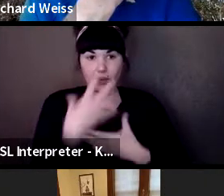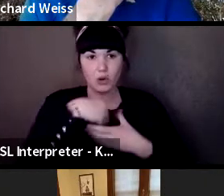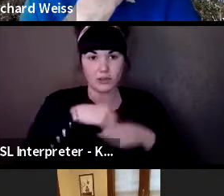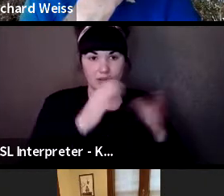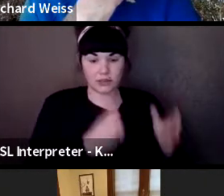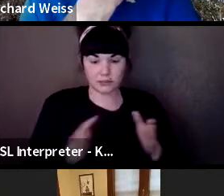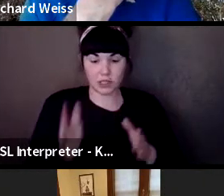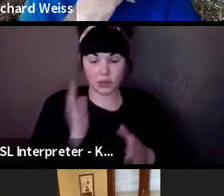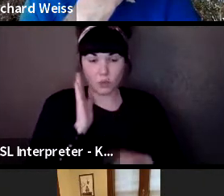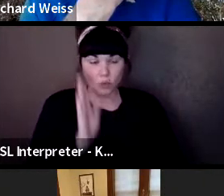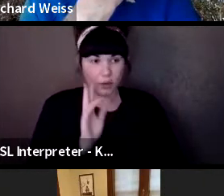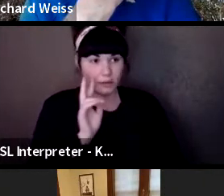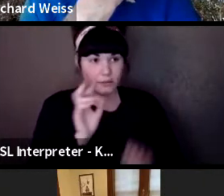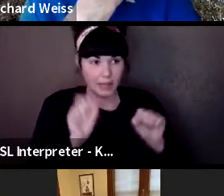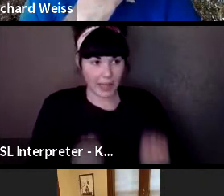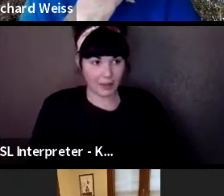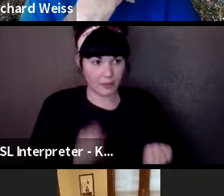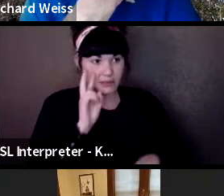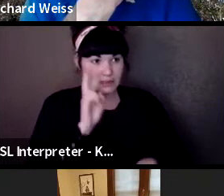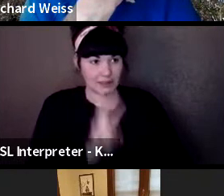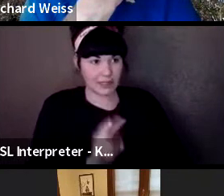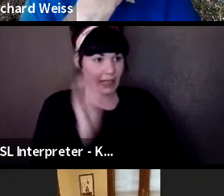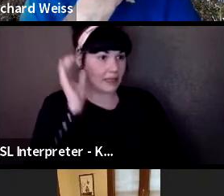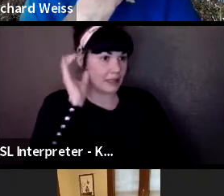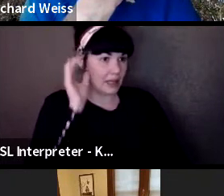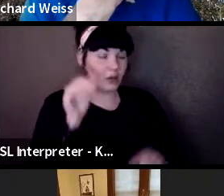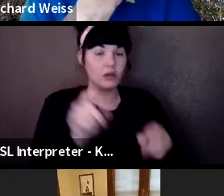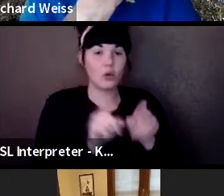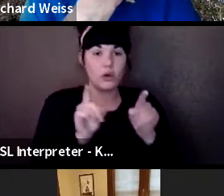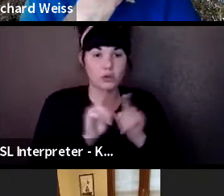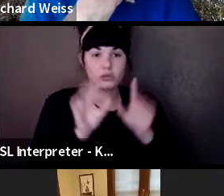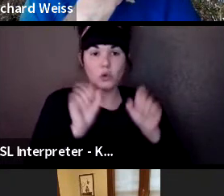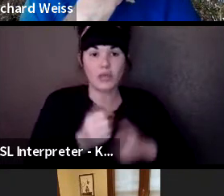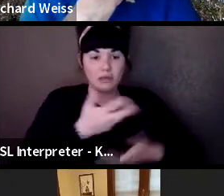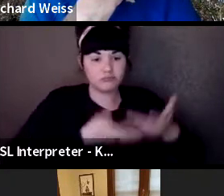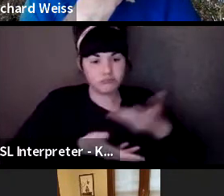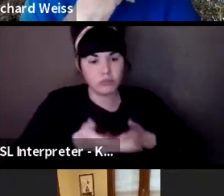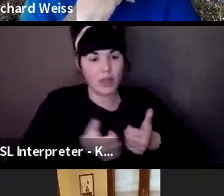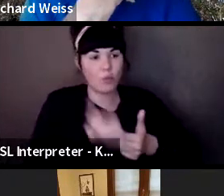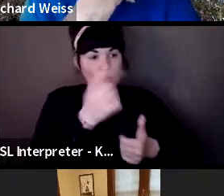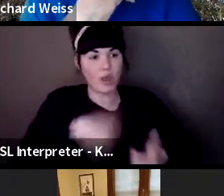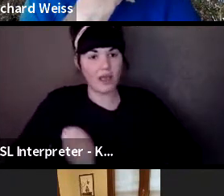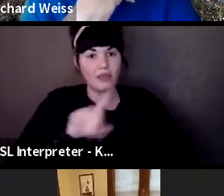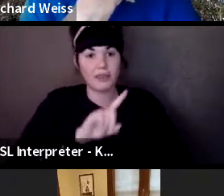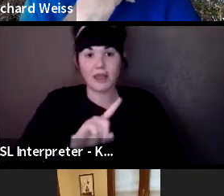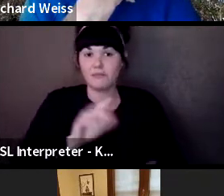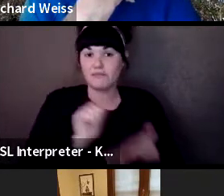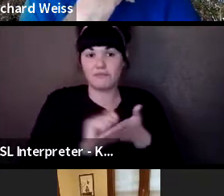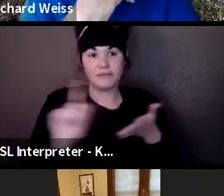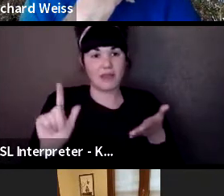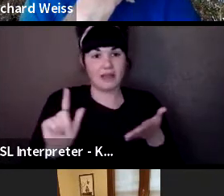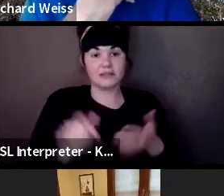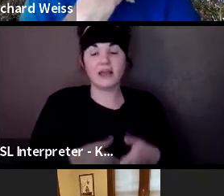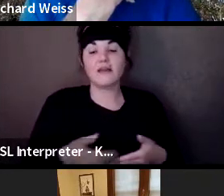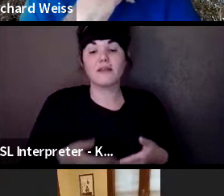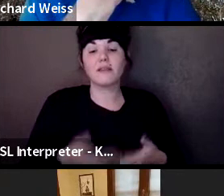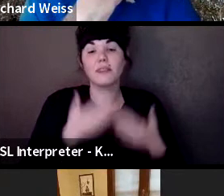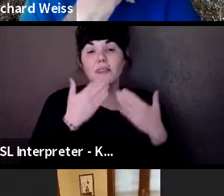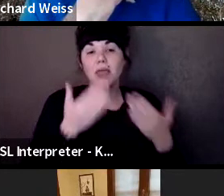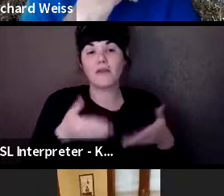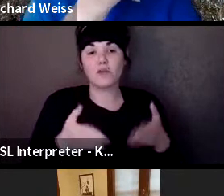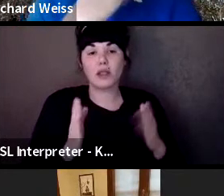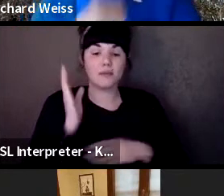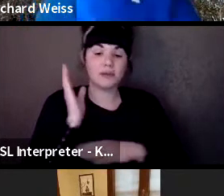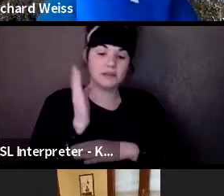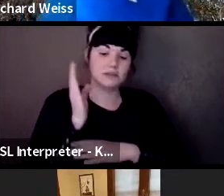you will also be able to engage with them as well. And that's all I have. Thanks for allowing me to speak. I really look forward to assisting at these hearings, and